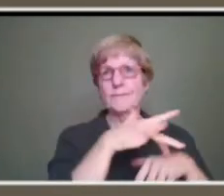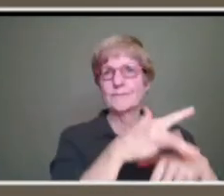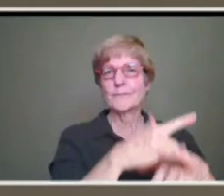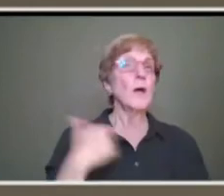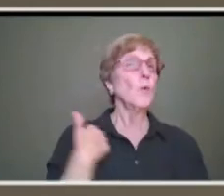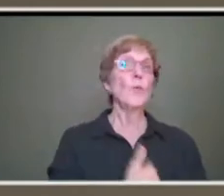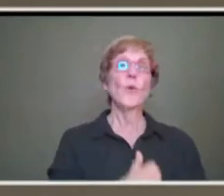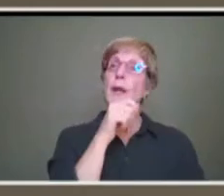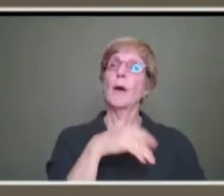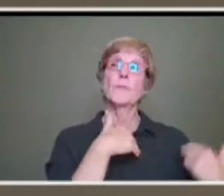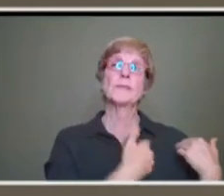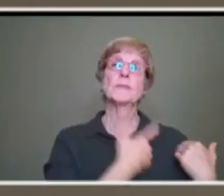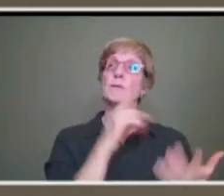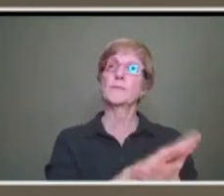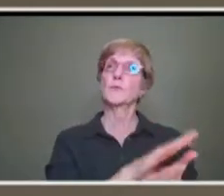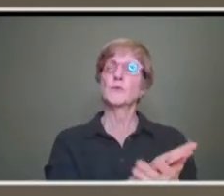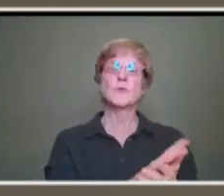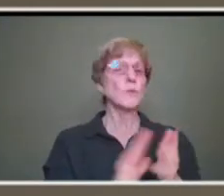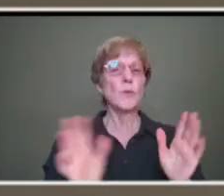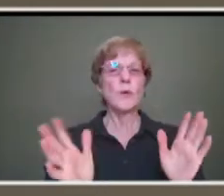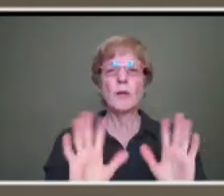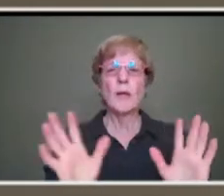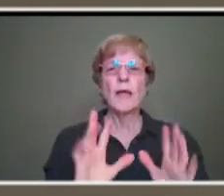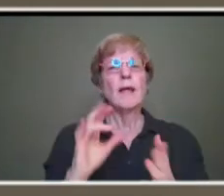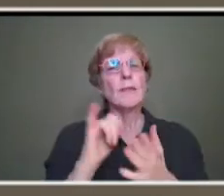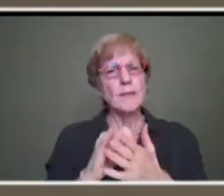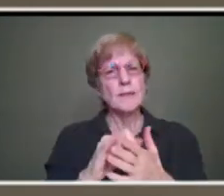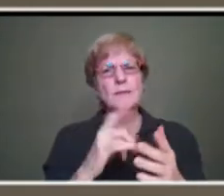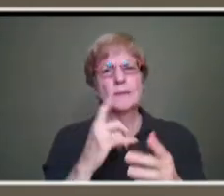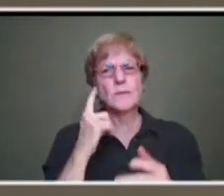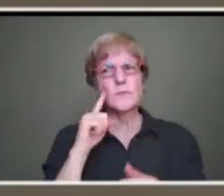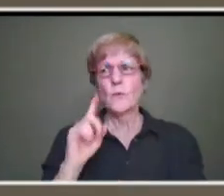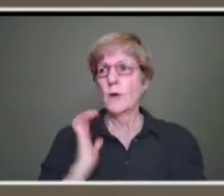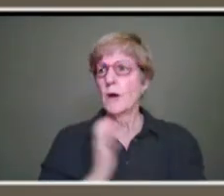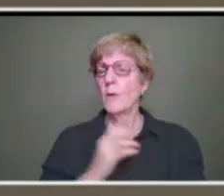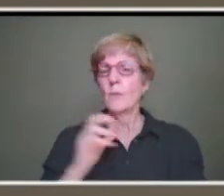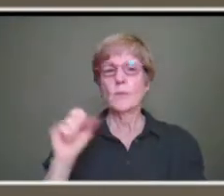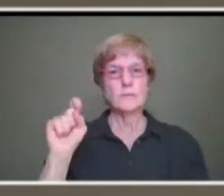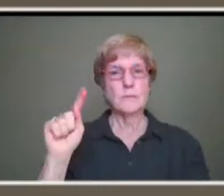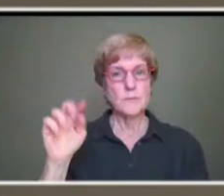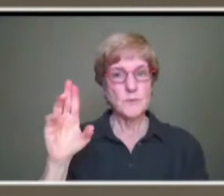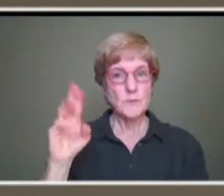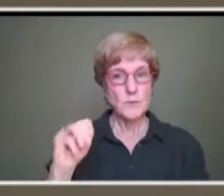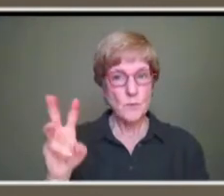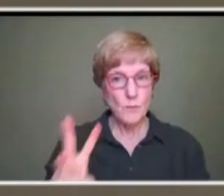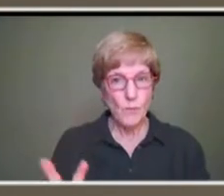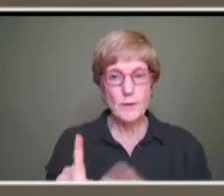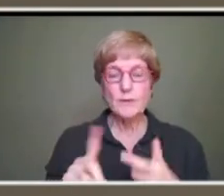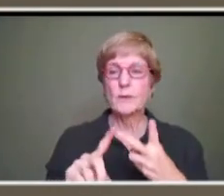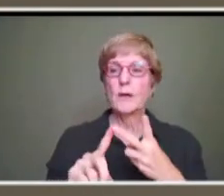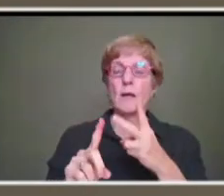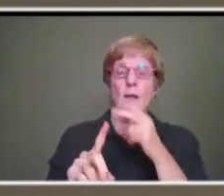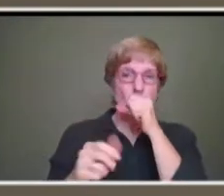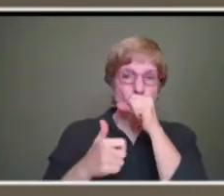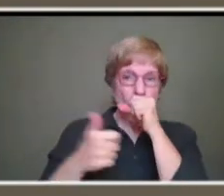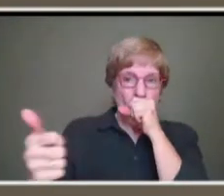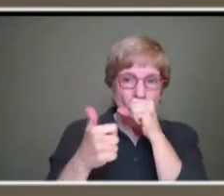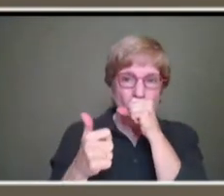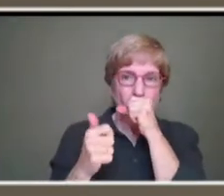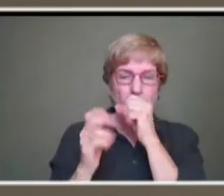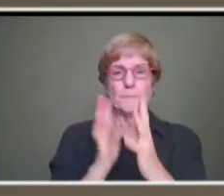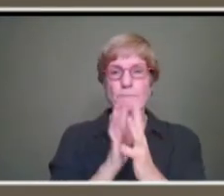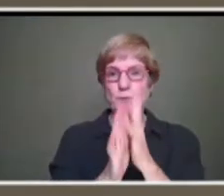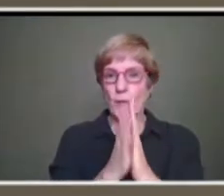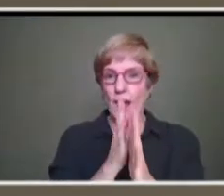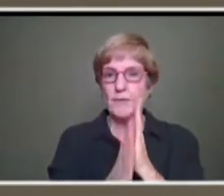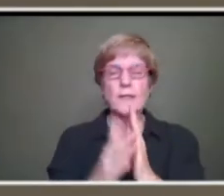for the schools this isn't in reference to our storm water Transportation traffic if we